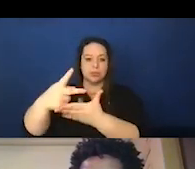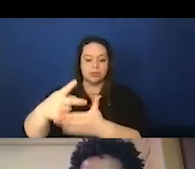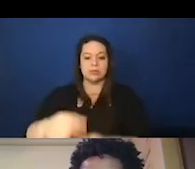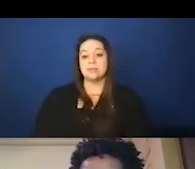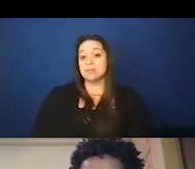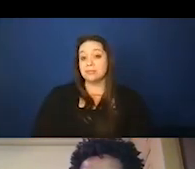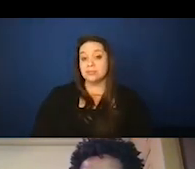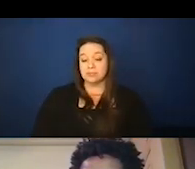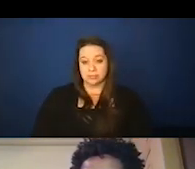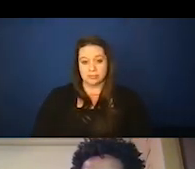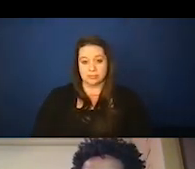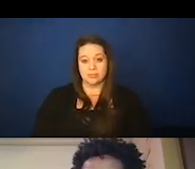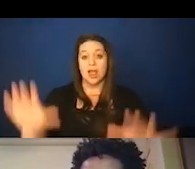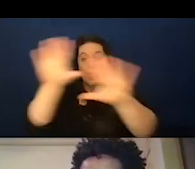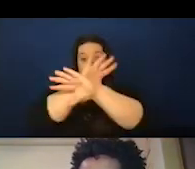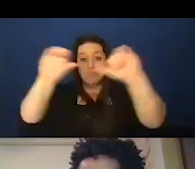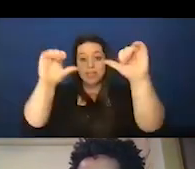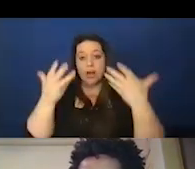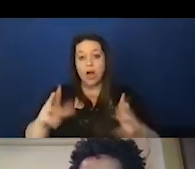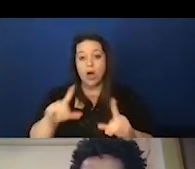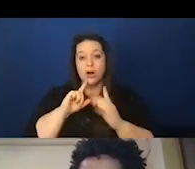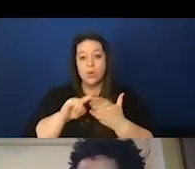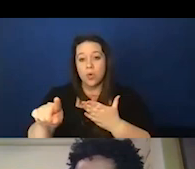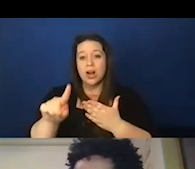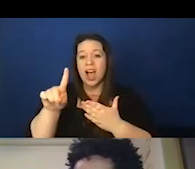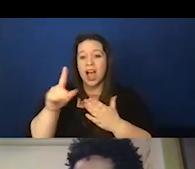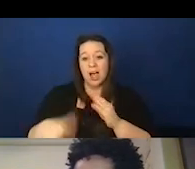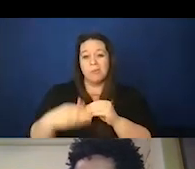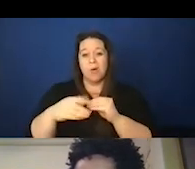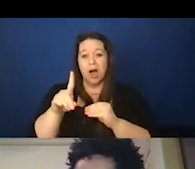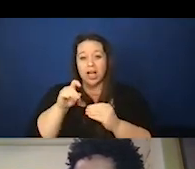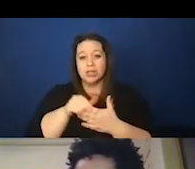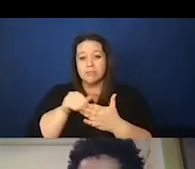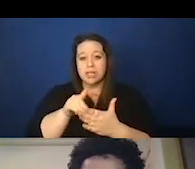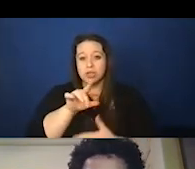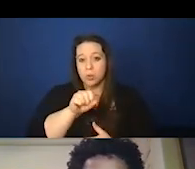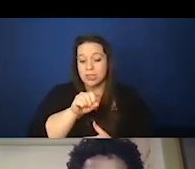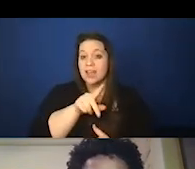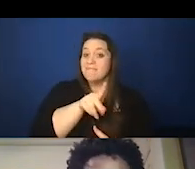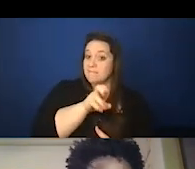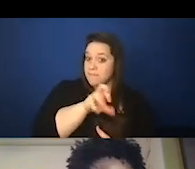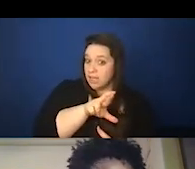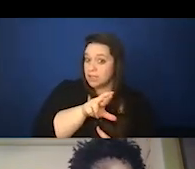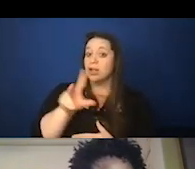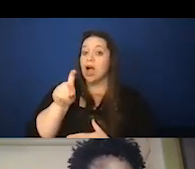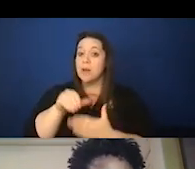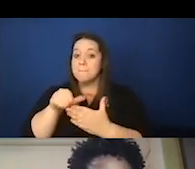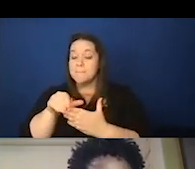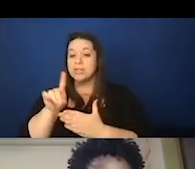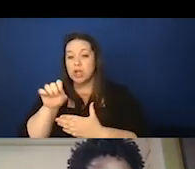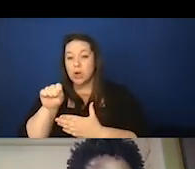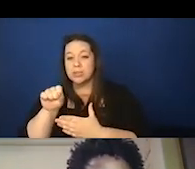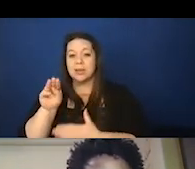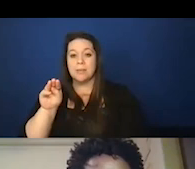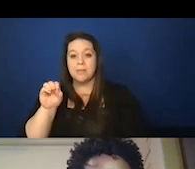ordered another 100 million doses of both Pfizer and Moderna this week. So, right, we are in a little bit of crunch